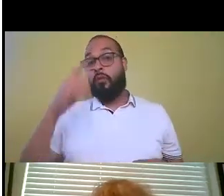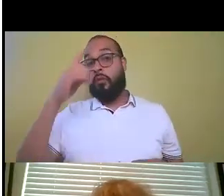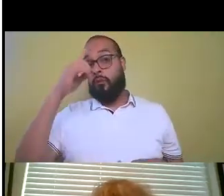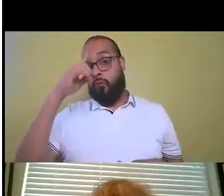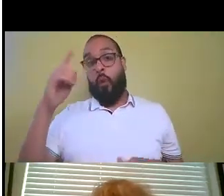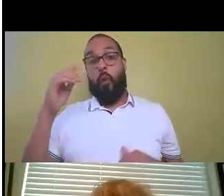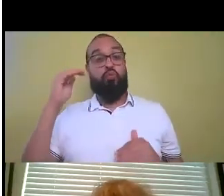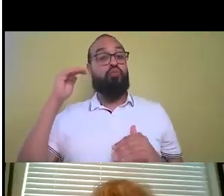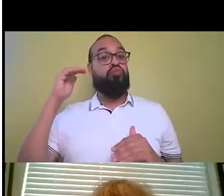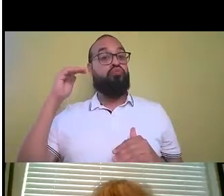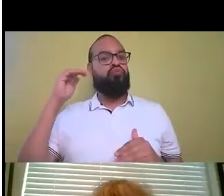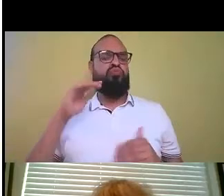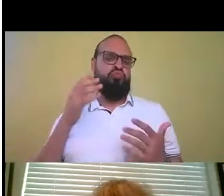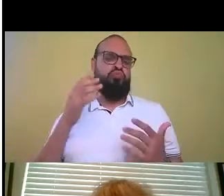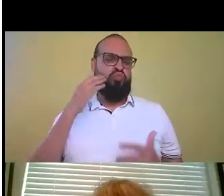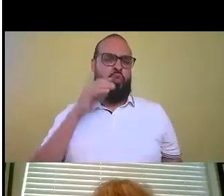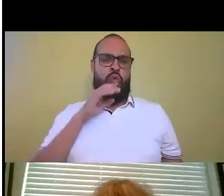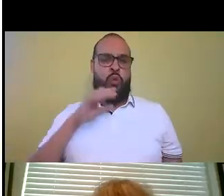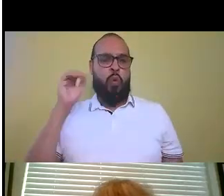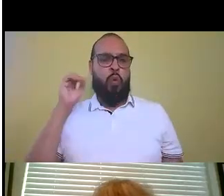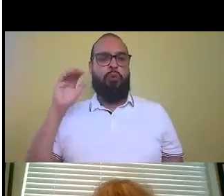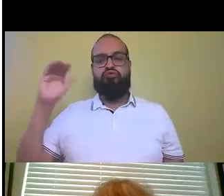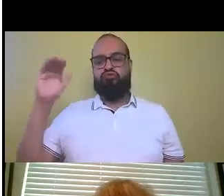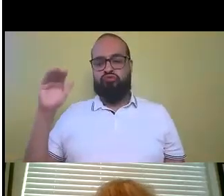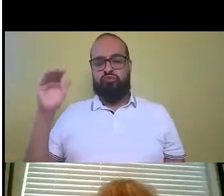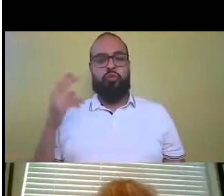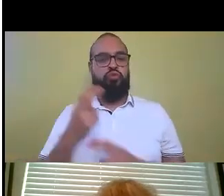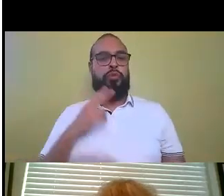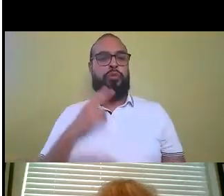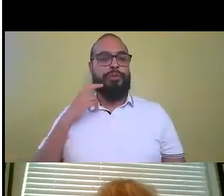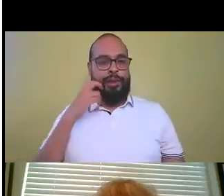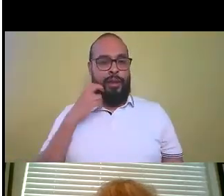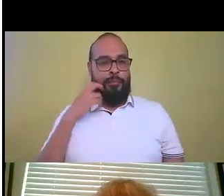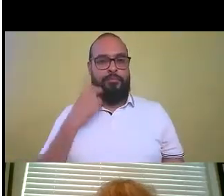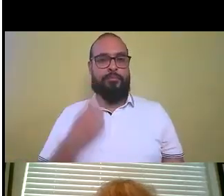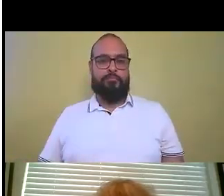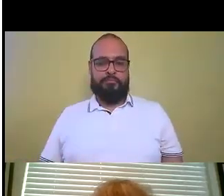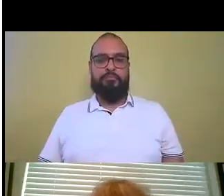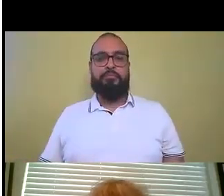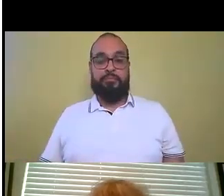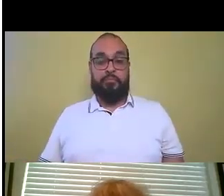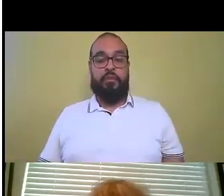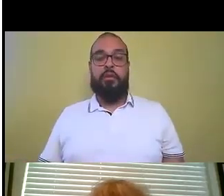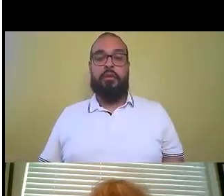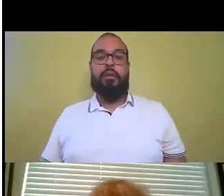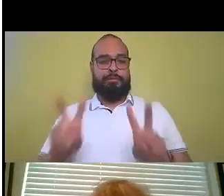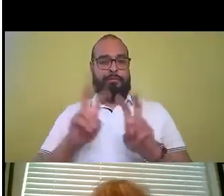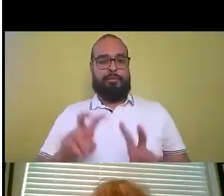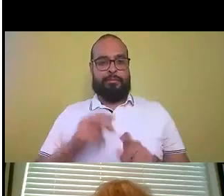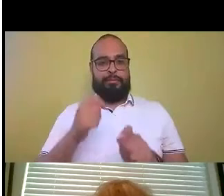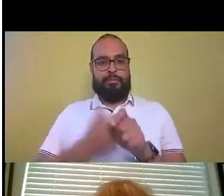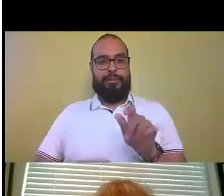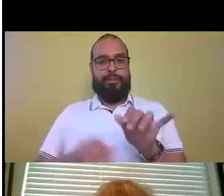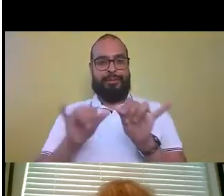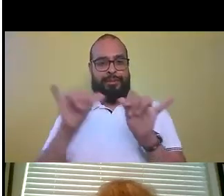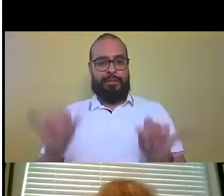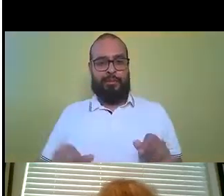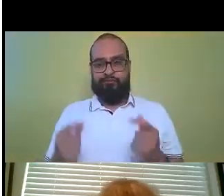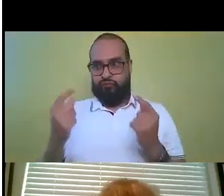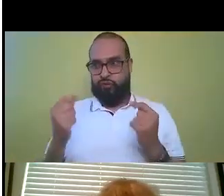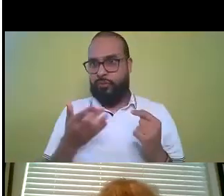offer gum. Somebody said they use gum as an engine tool. We look at each sensory system and we say, what can we do to